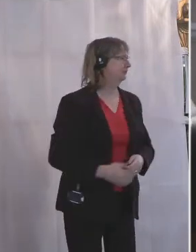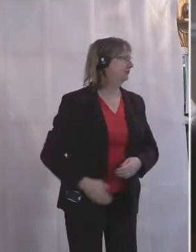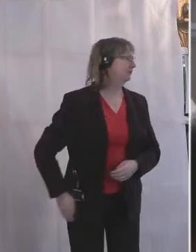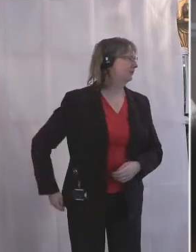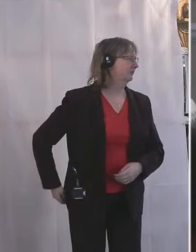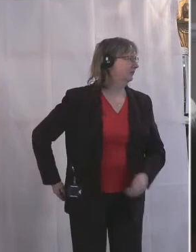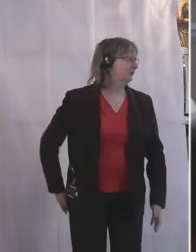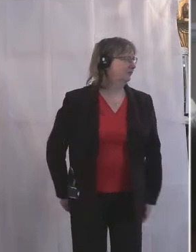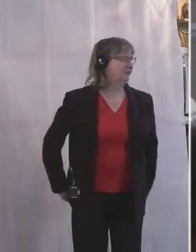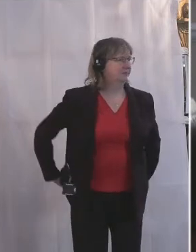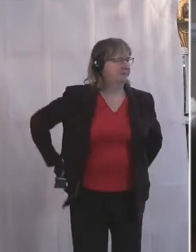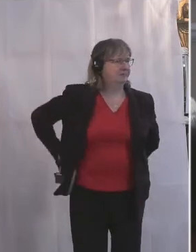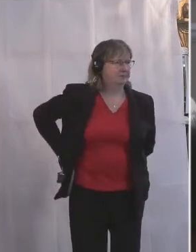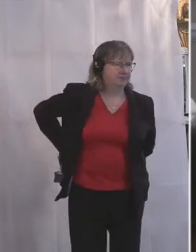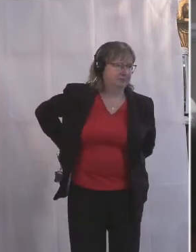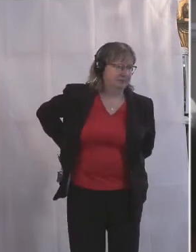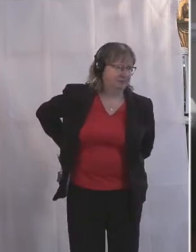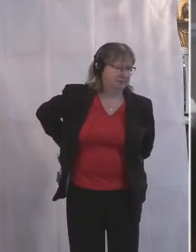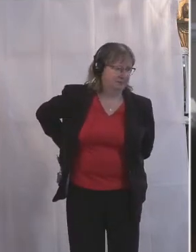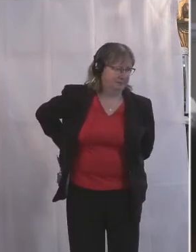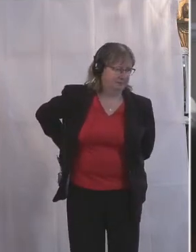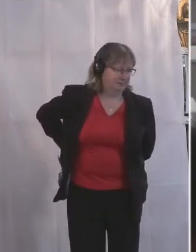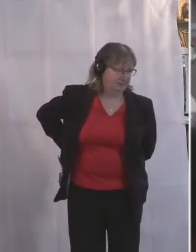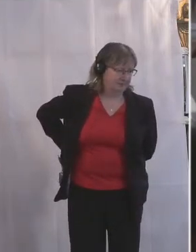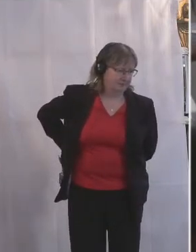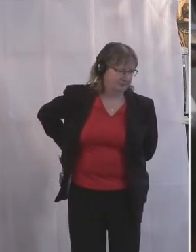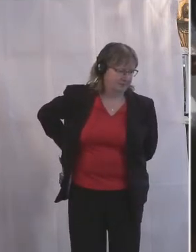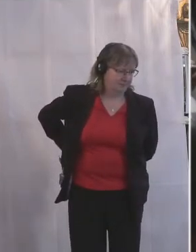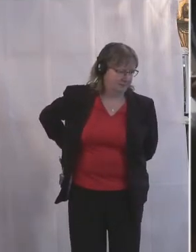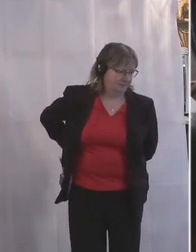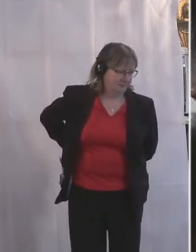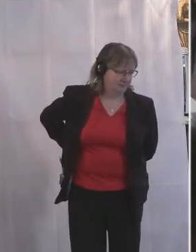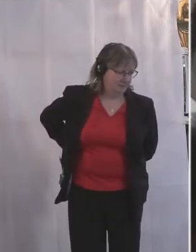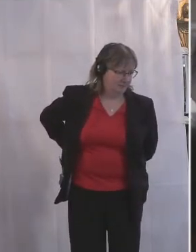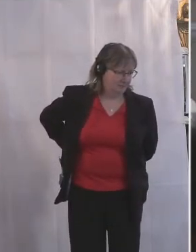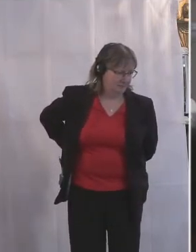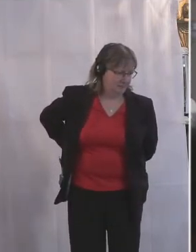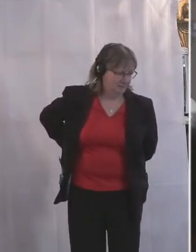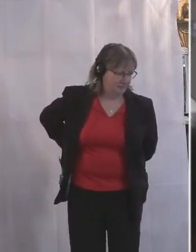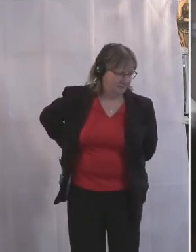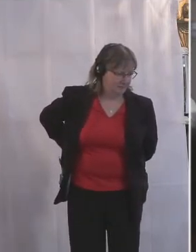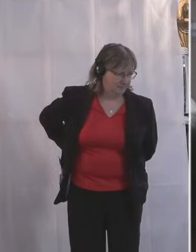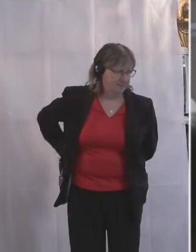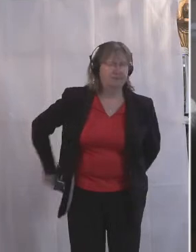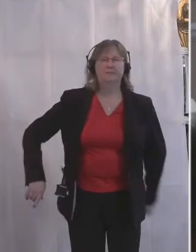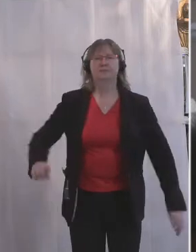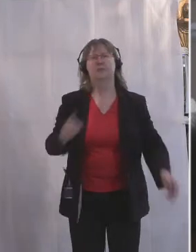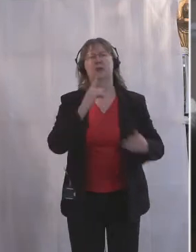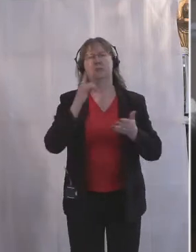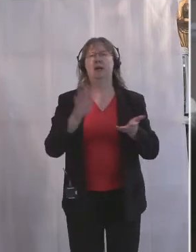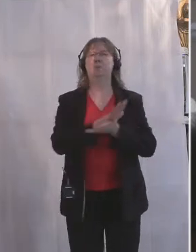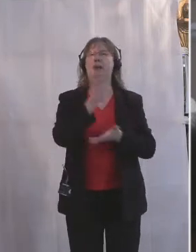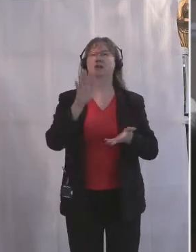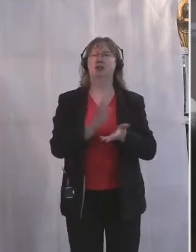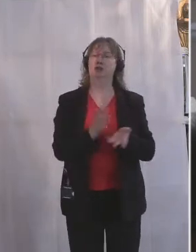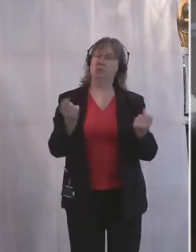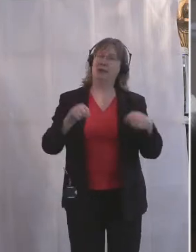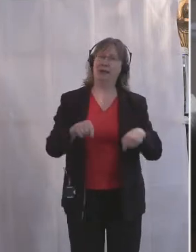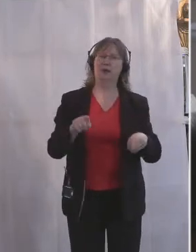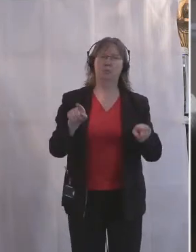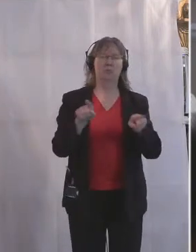you so much. It's an absolute pleasure to be here, but really the pleasure is to introduce to you